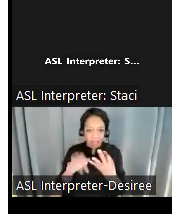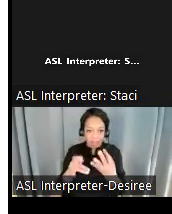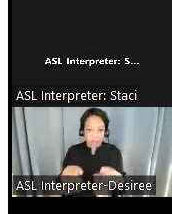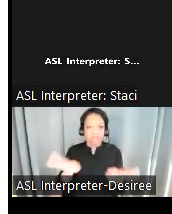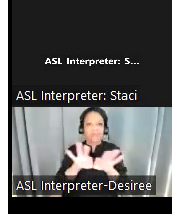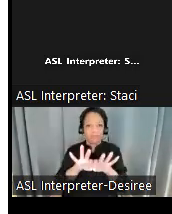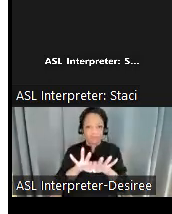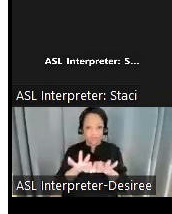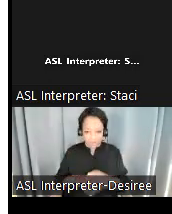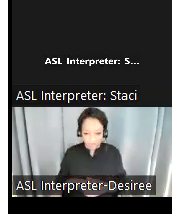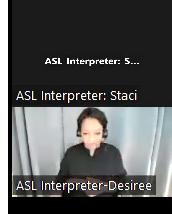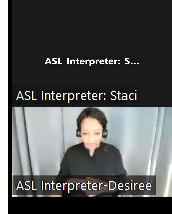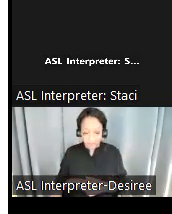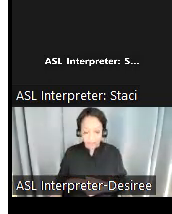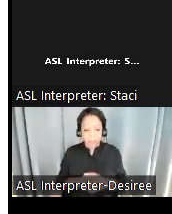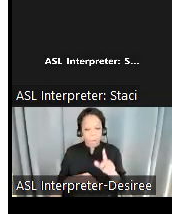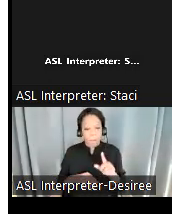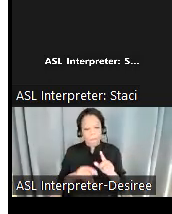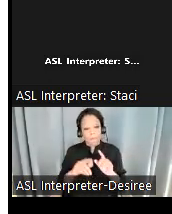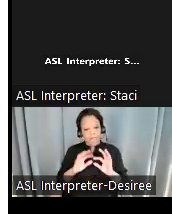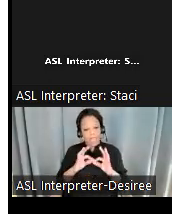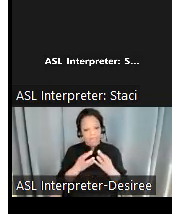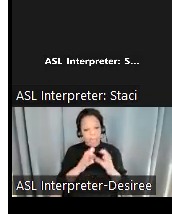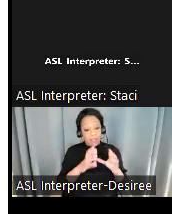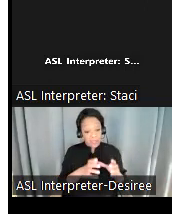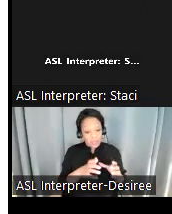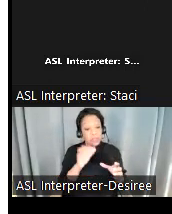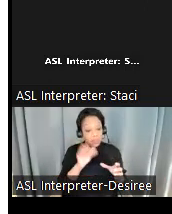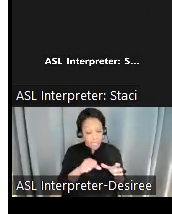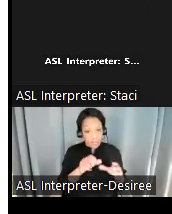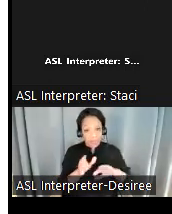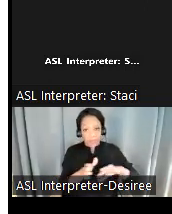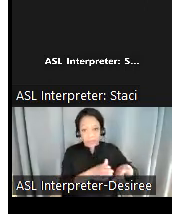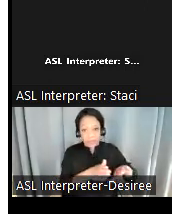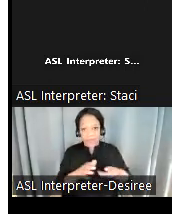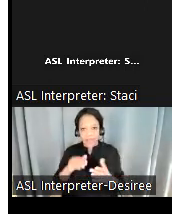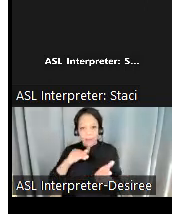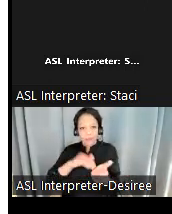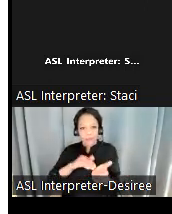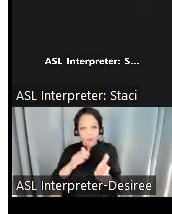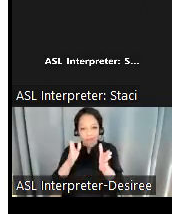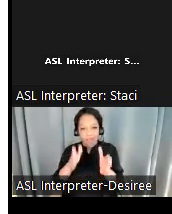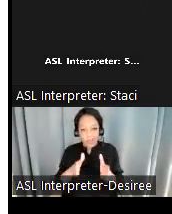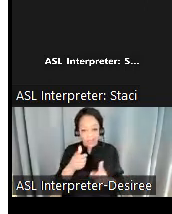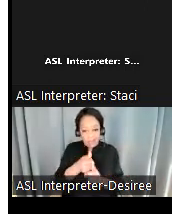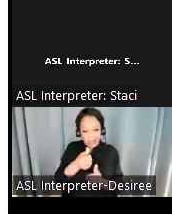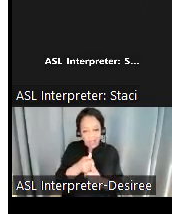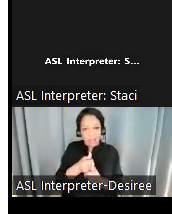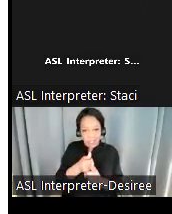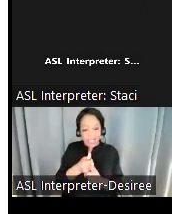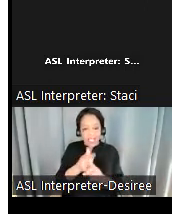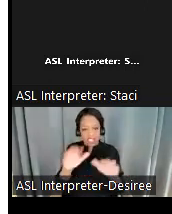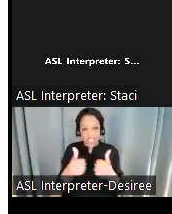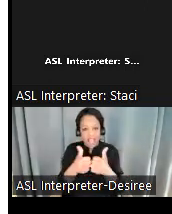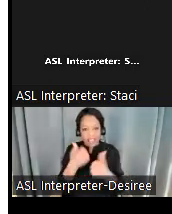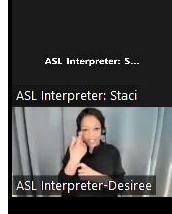Apart from the families, we know that our providers are challenged. And we know that providers get in the business of providing because they want